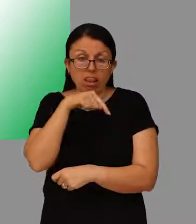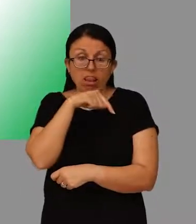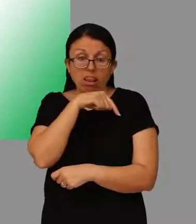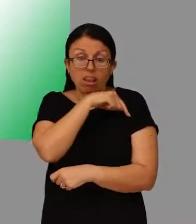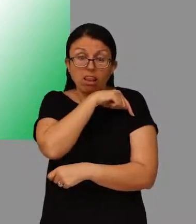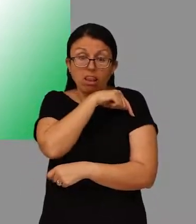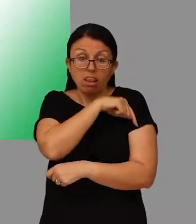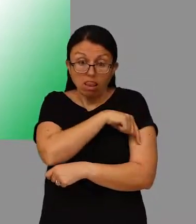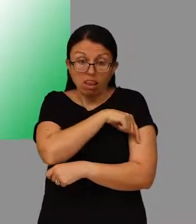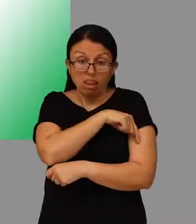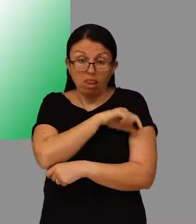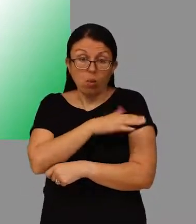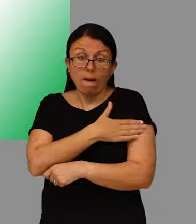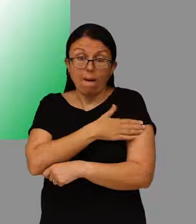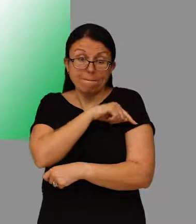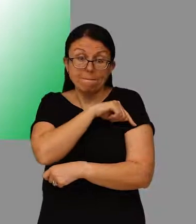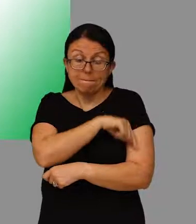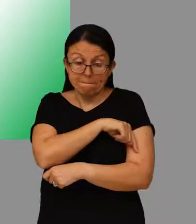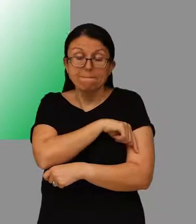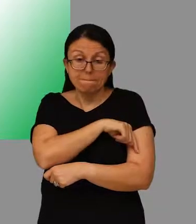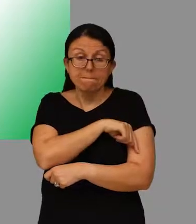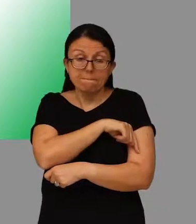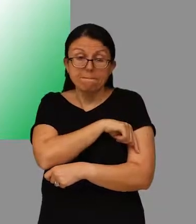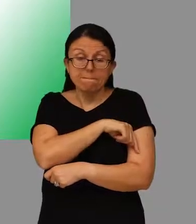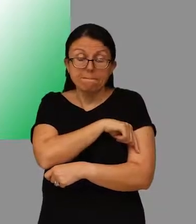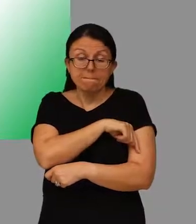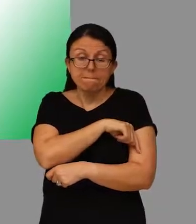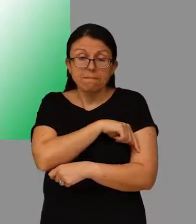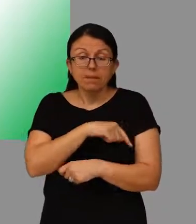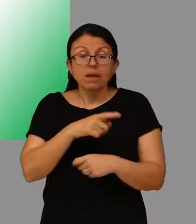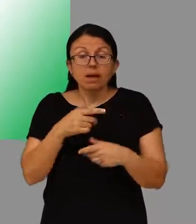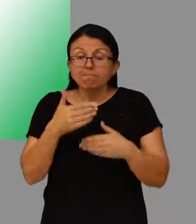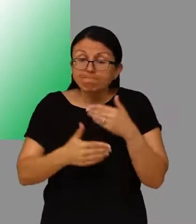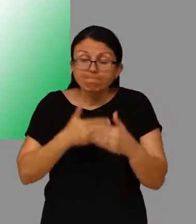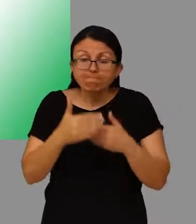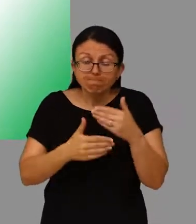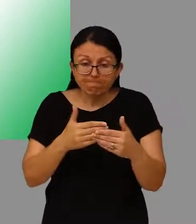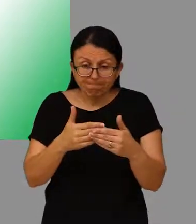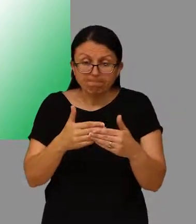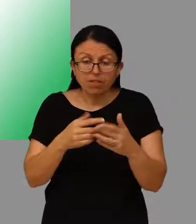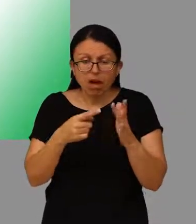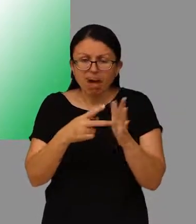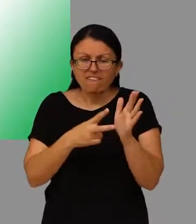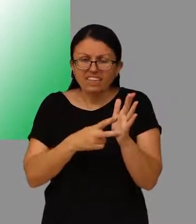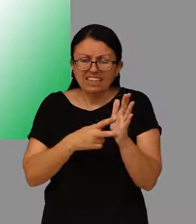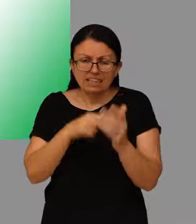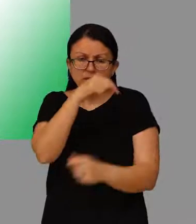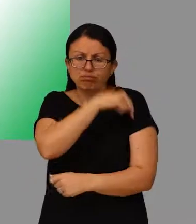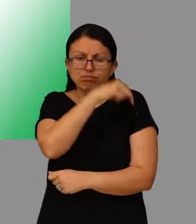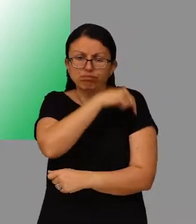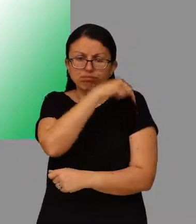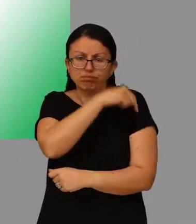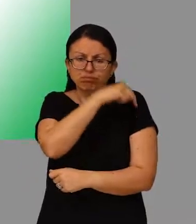a needle, a cannula, into a vein in your arm, and it's administered what we call intravenously,